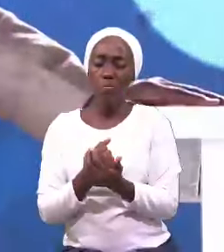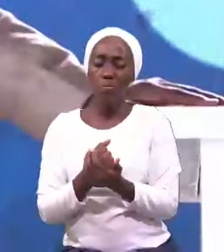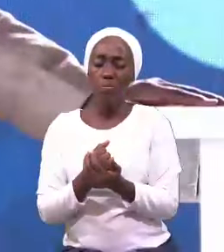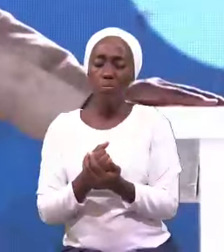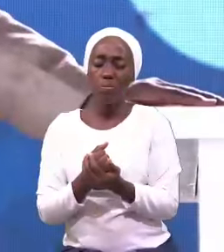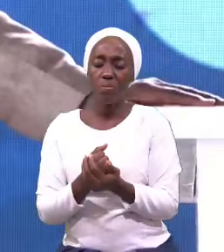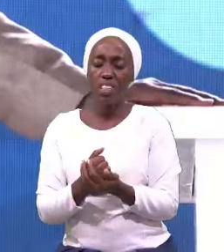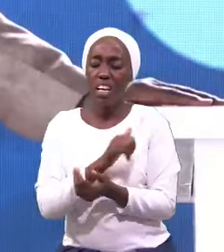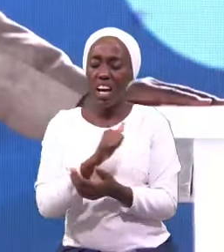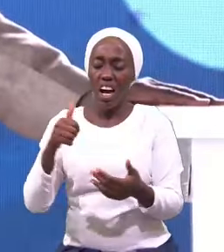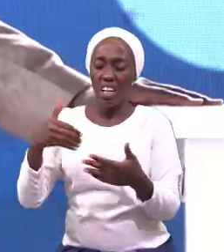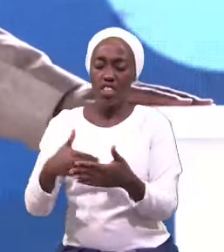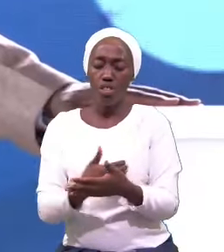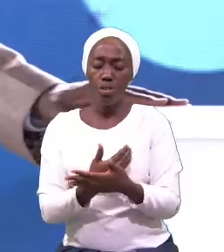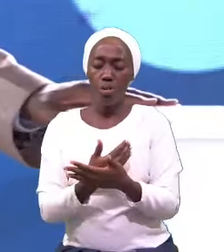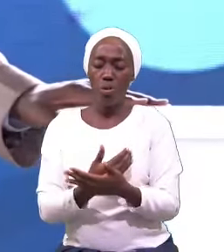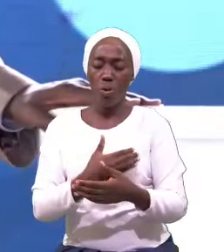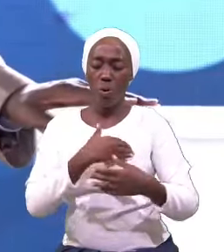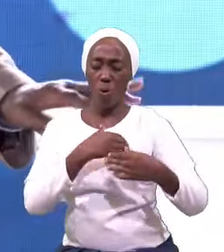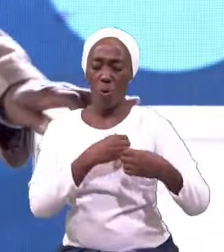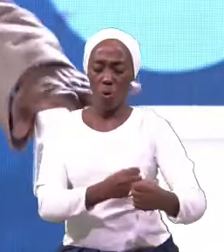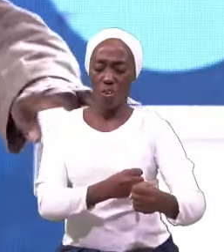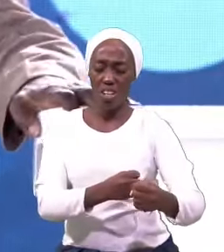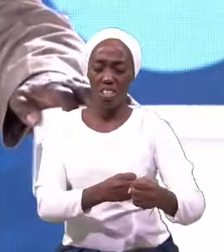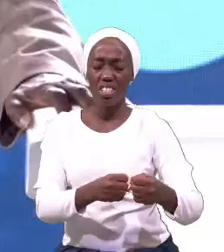A new courage to conquer.